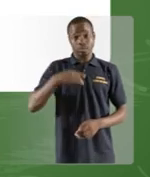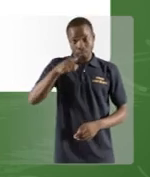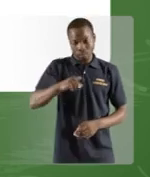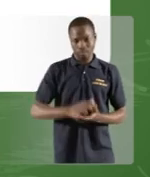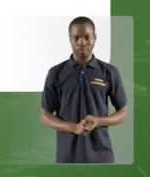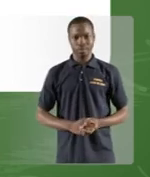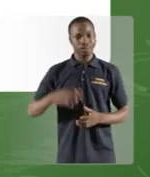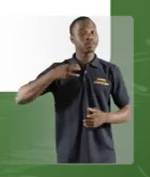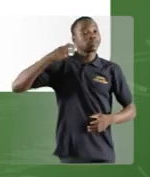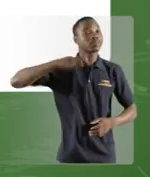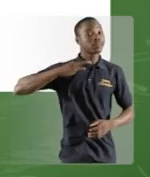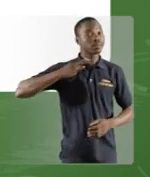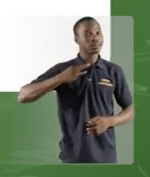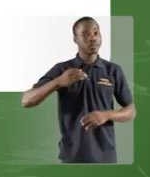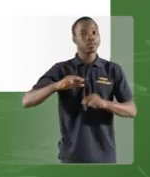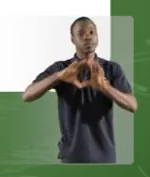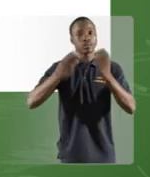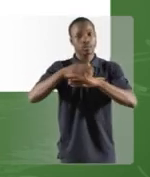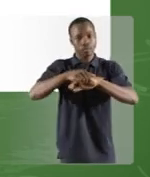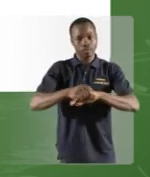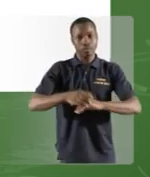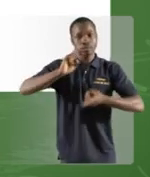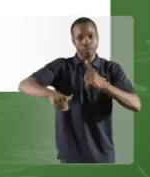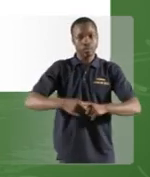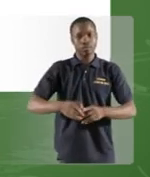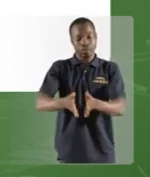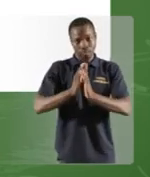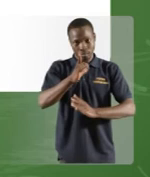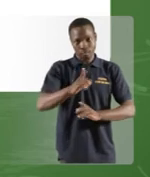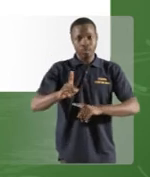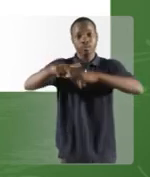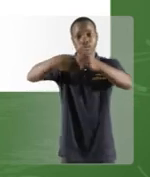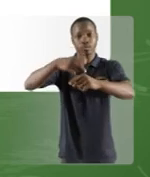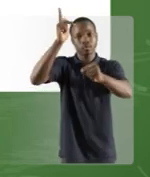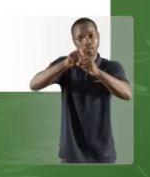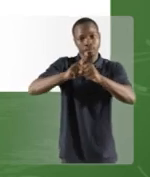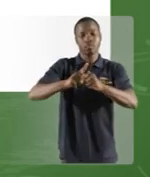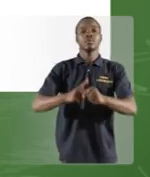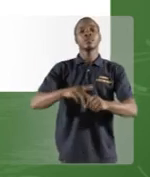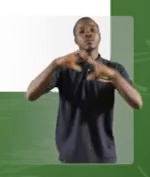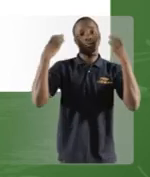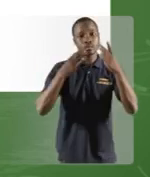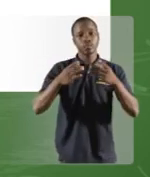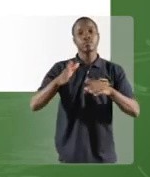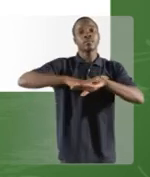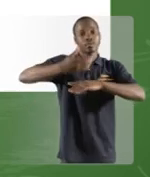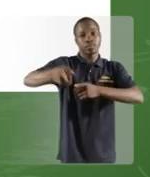club, your friends asked you to take part in that ceremony and report on what you saw and did